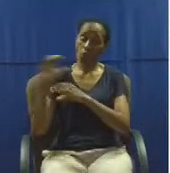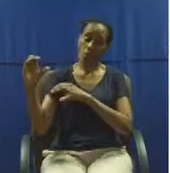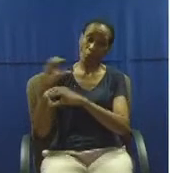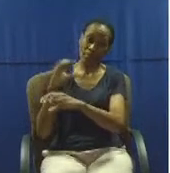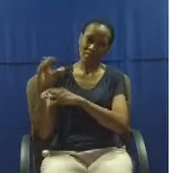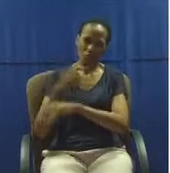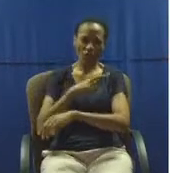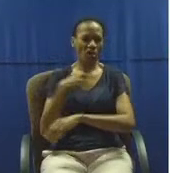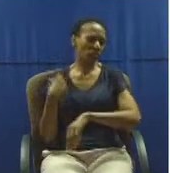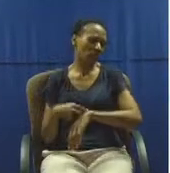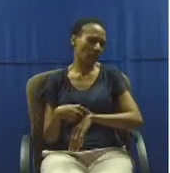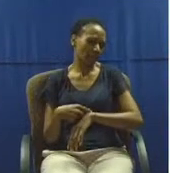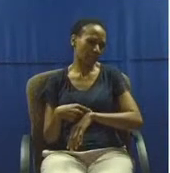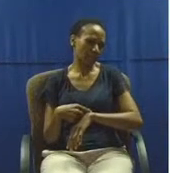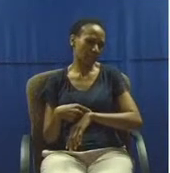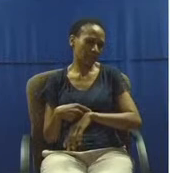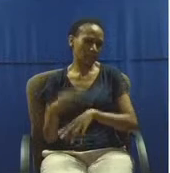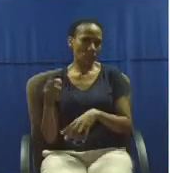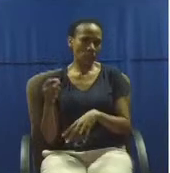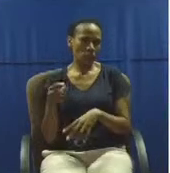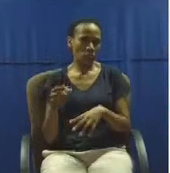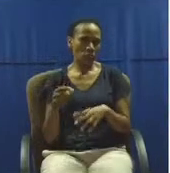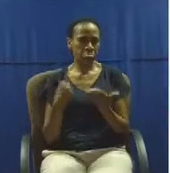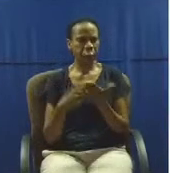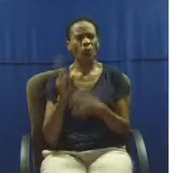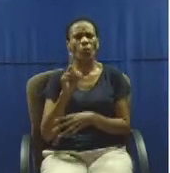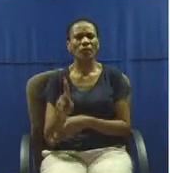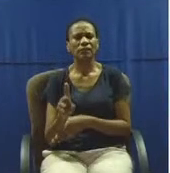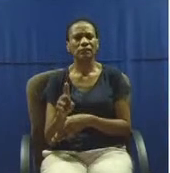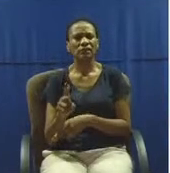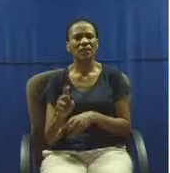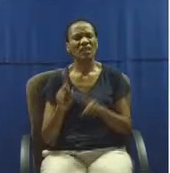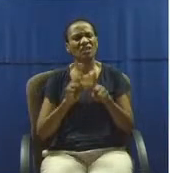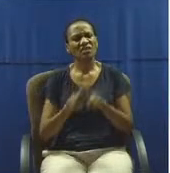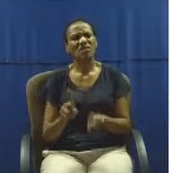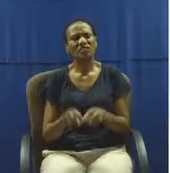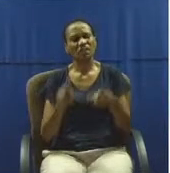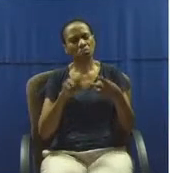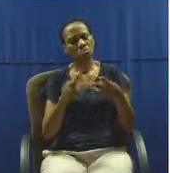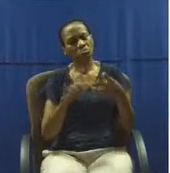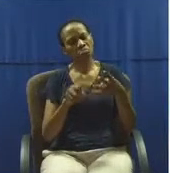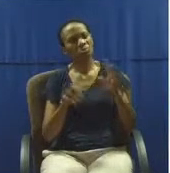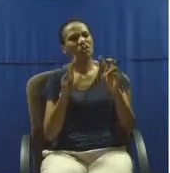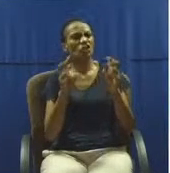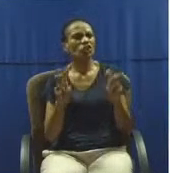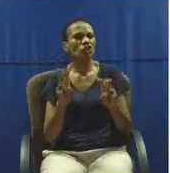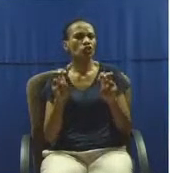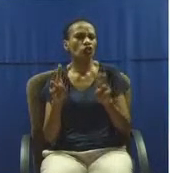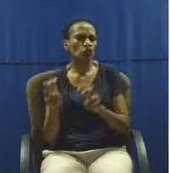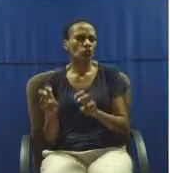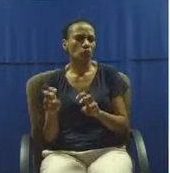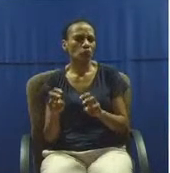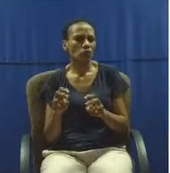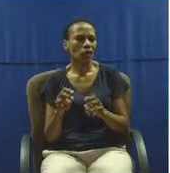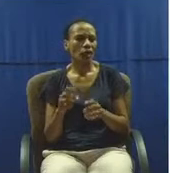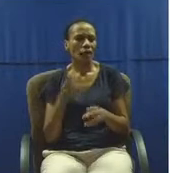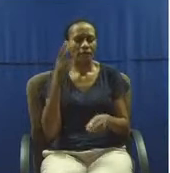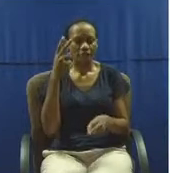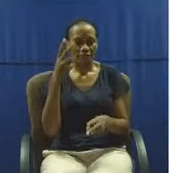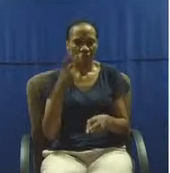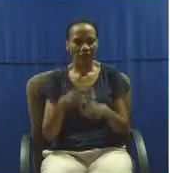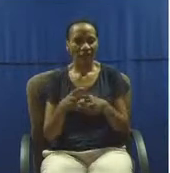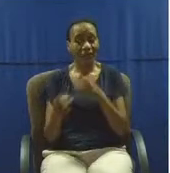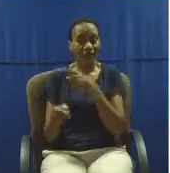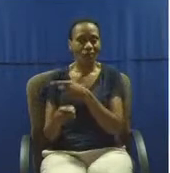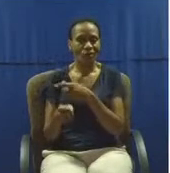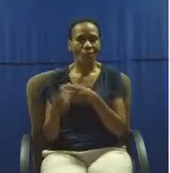some time about matters that led to the mutual agreement on the early termination of his